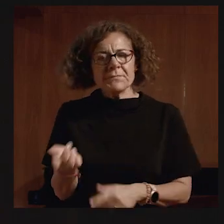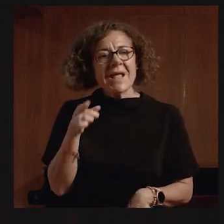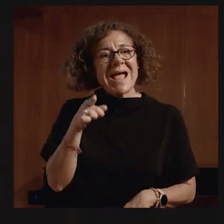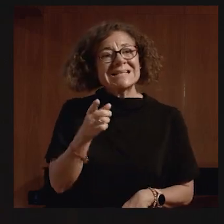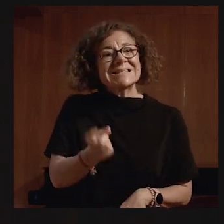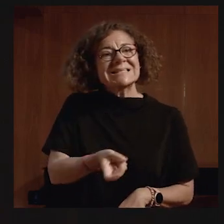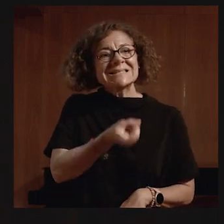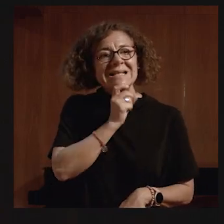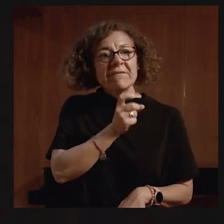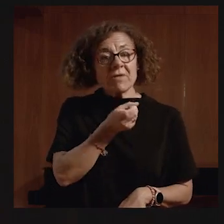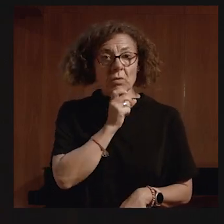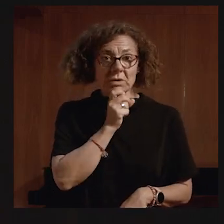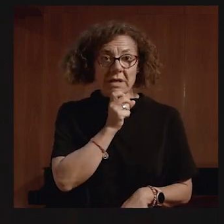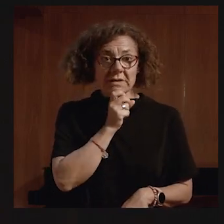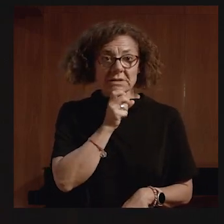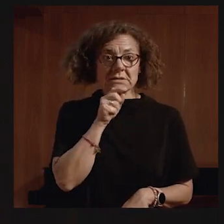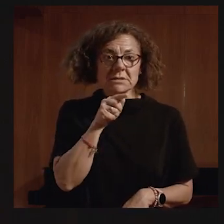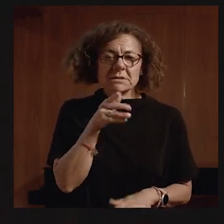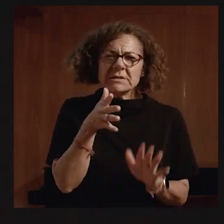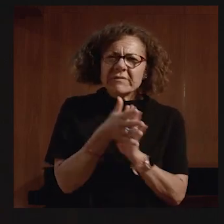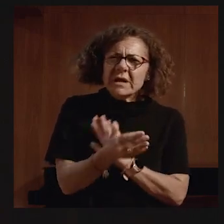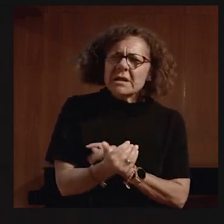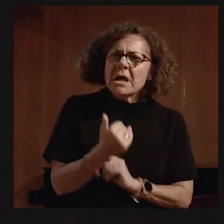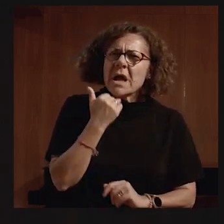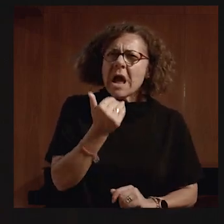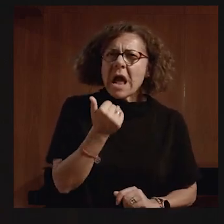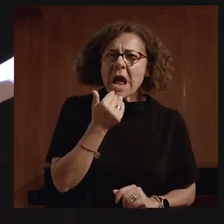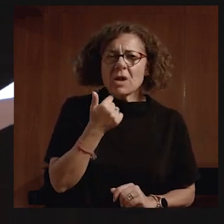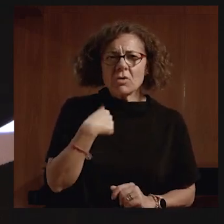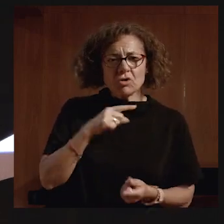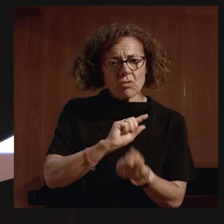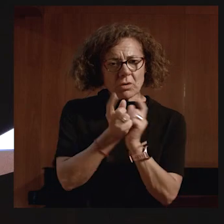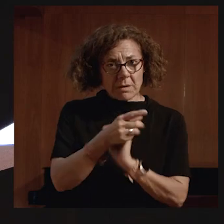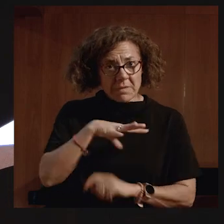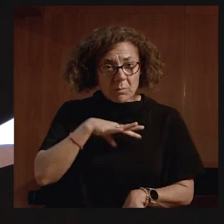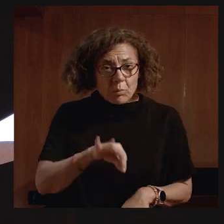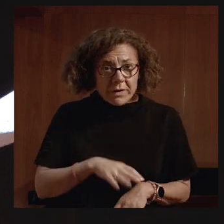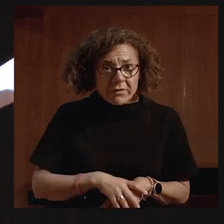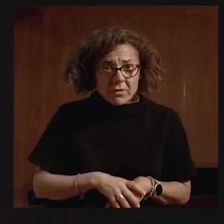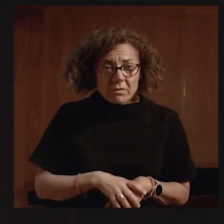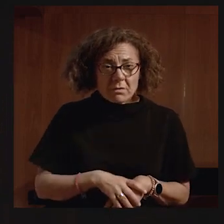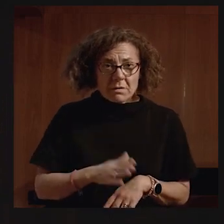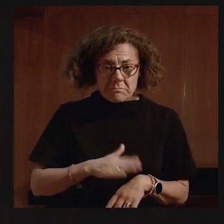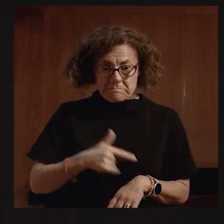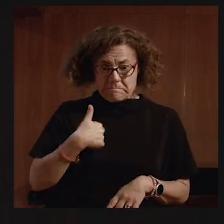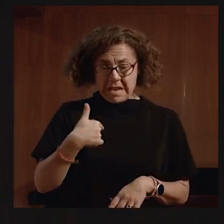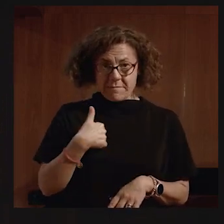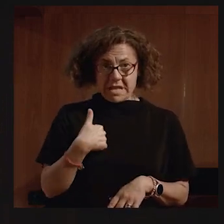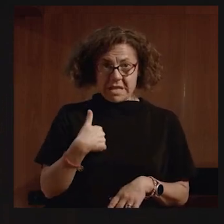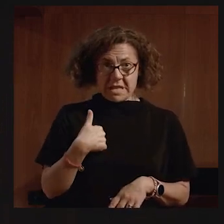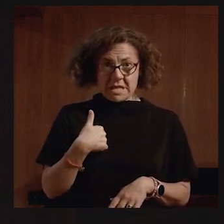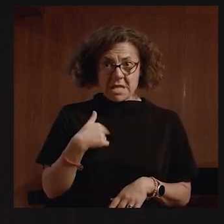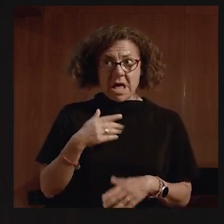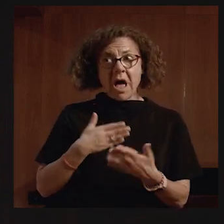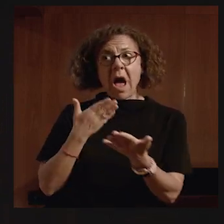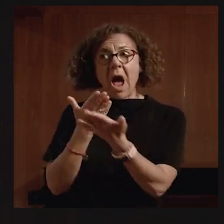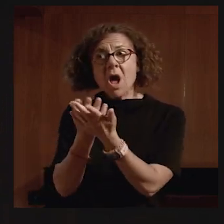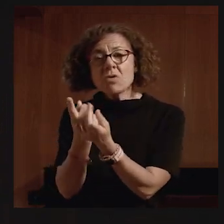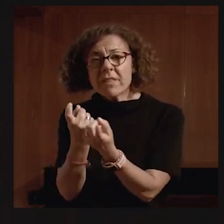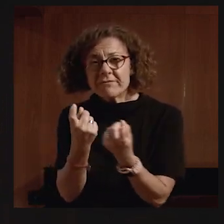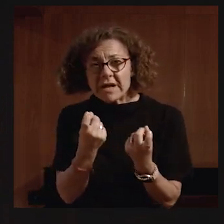that I can do something about myself? Do I need to ask for help? Do I need to change what I'm